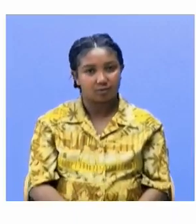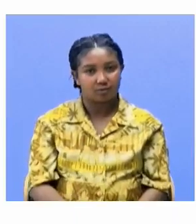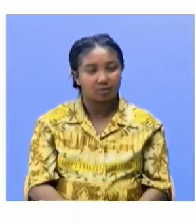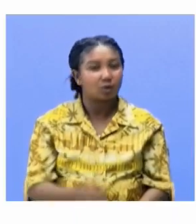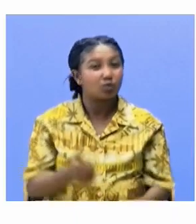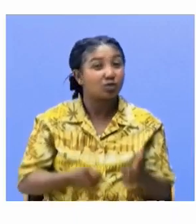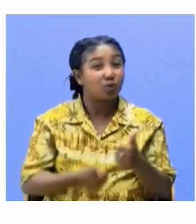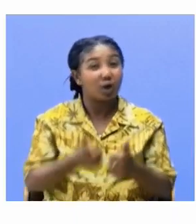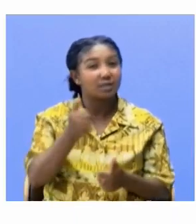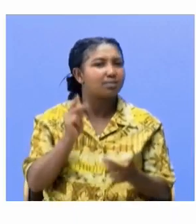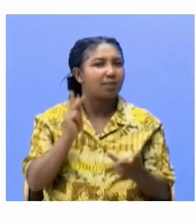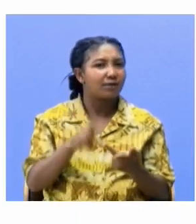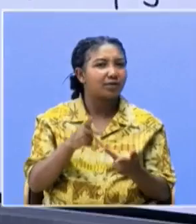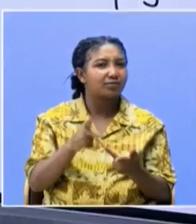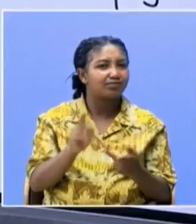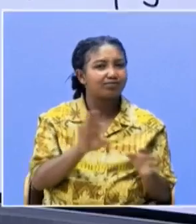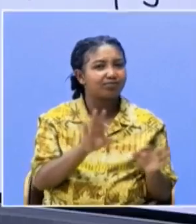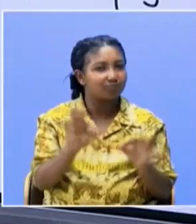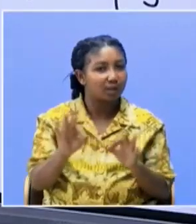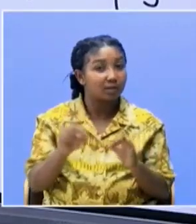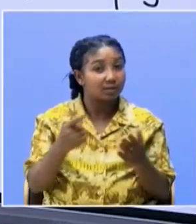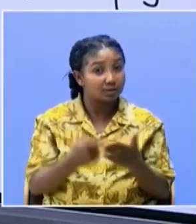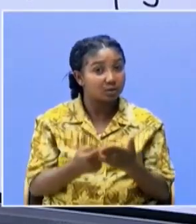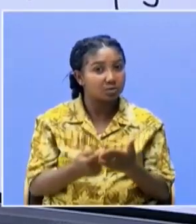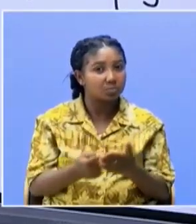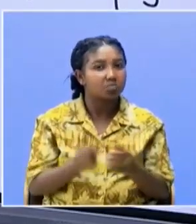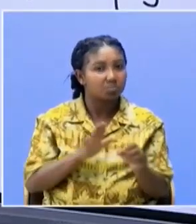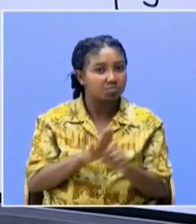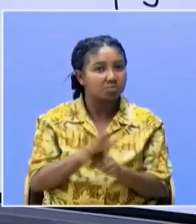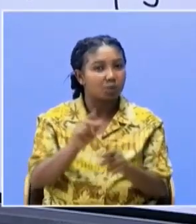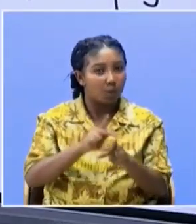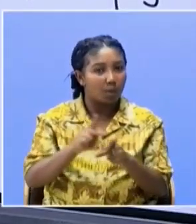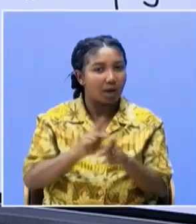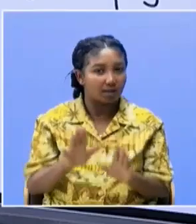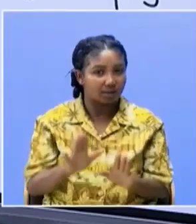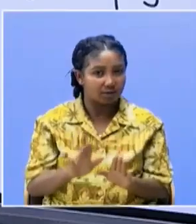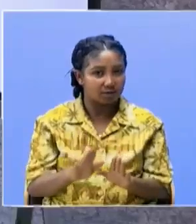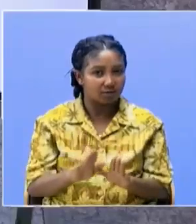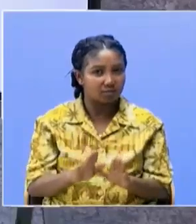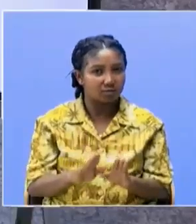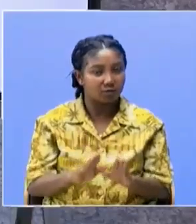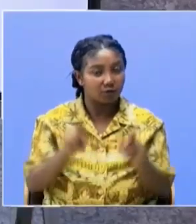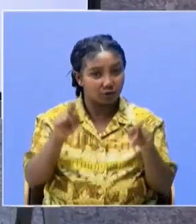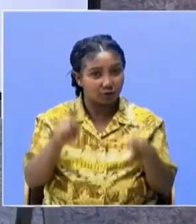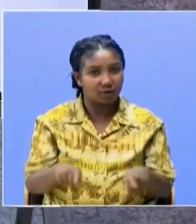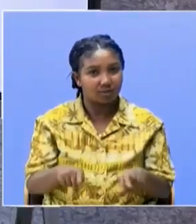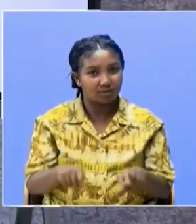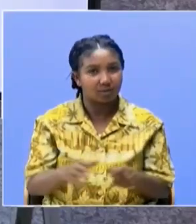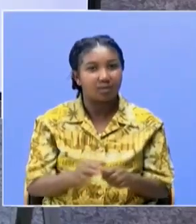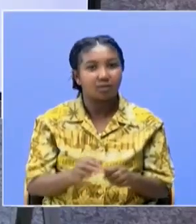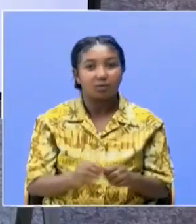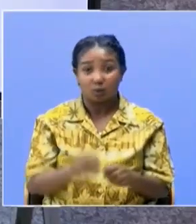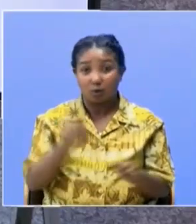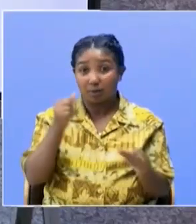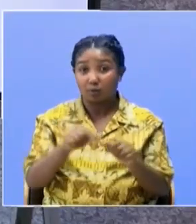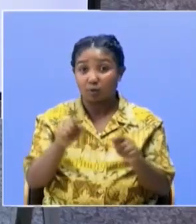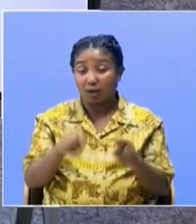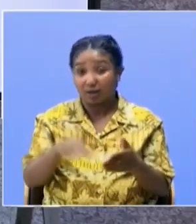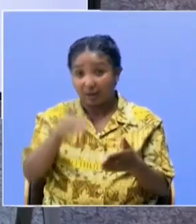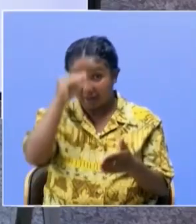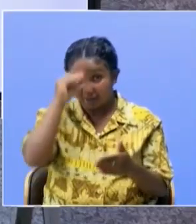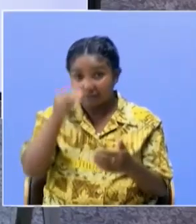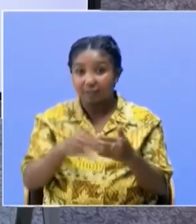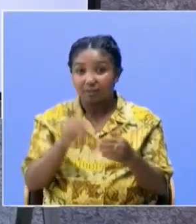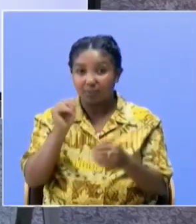Which one is perfect for this one? These are quite enough to practice for what we have seen for today. So remember, today we have seen the